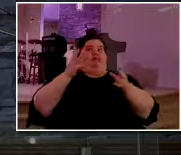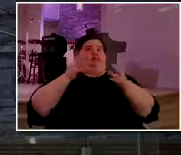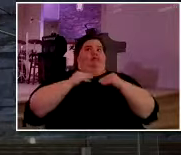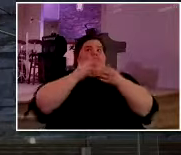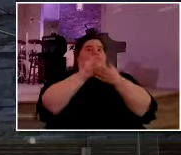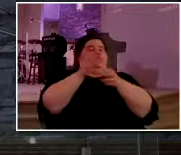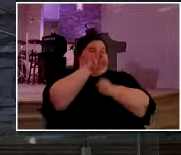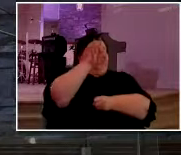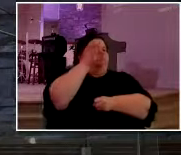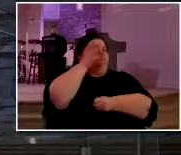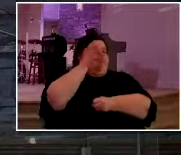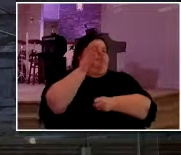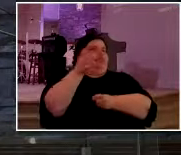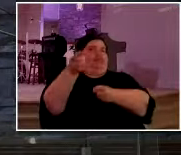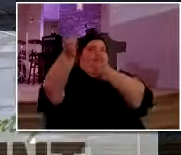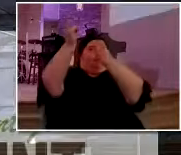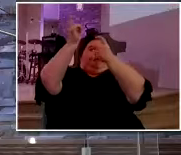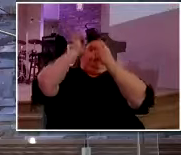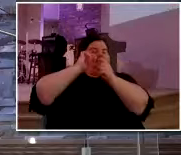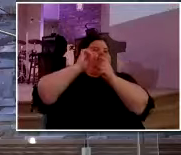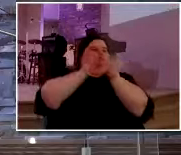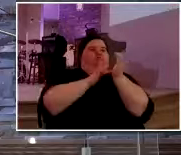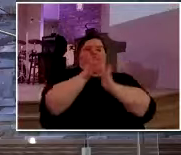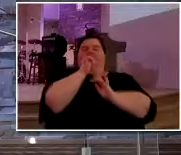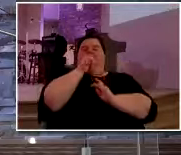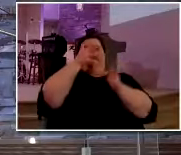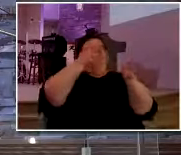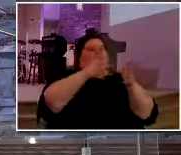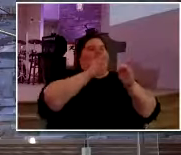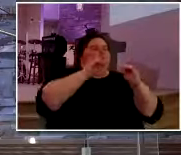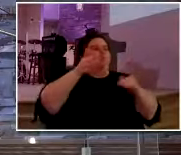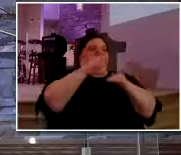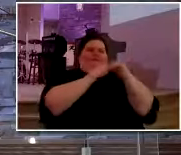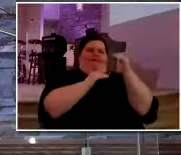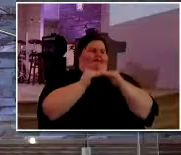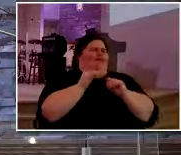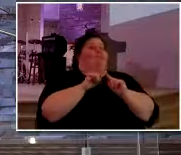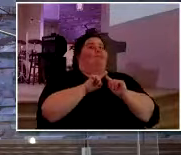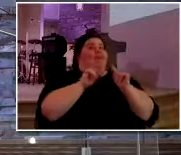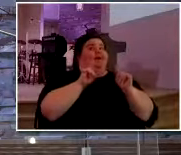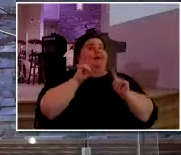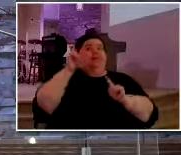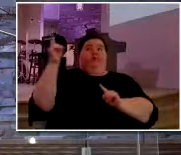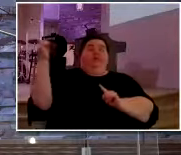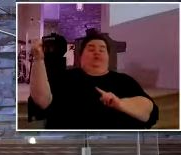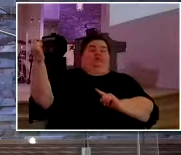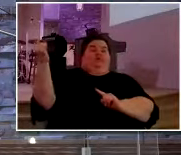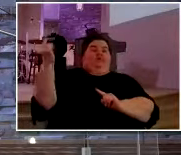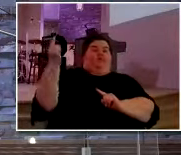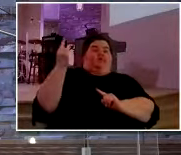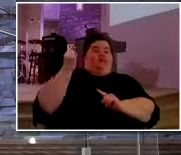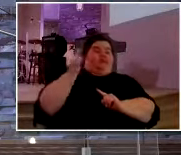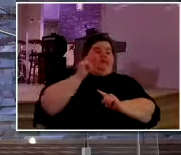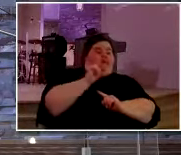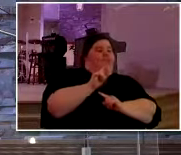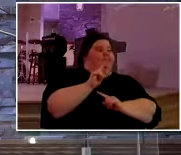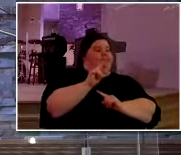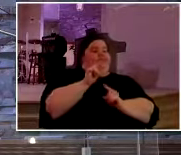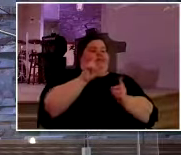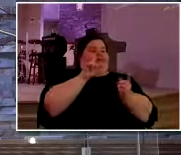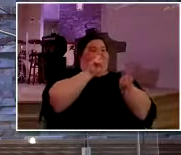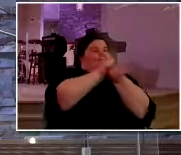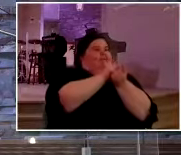Holy Spirit. Jesus said that he would not leave us comfortless, but that he would come to us in John 14 and 18.